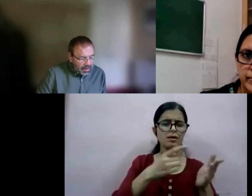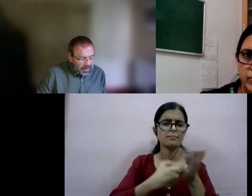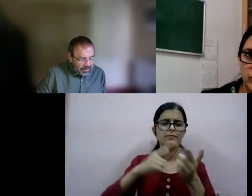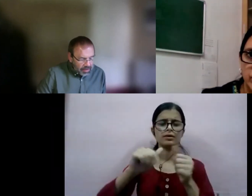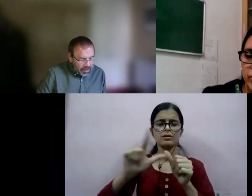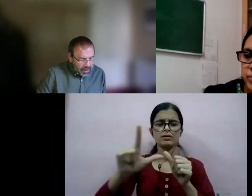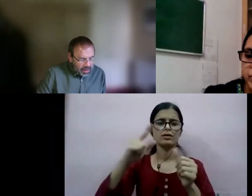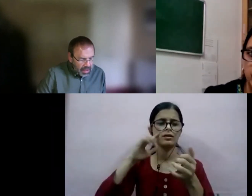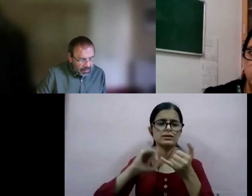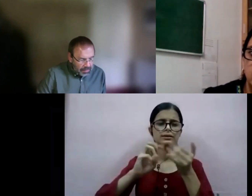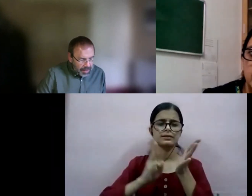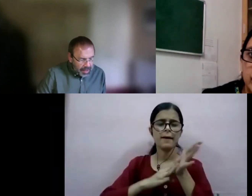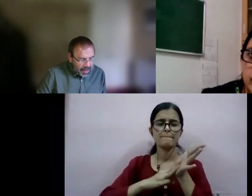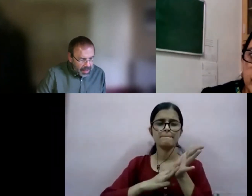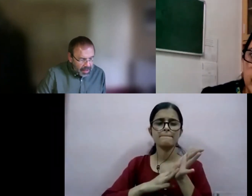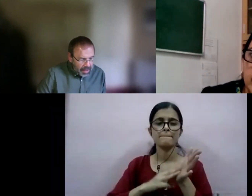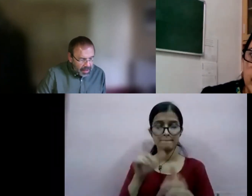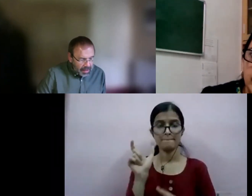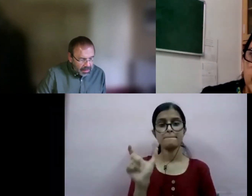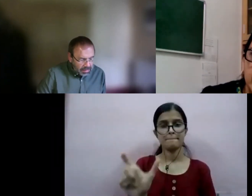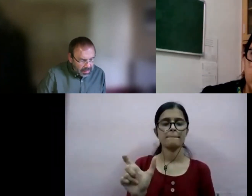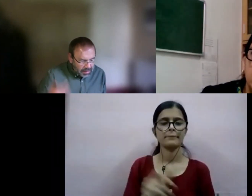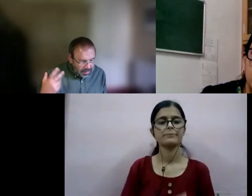God, his name's gone.